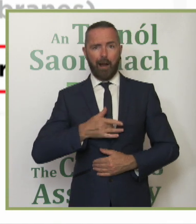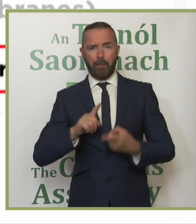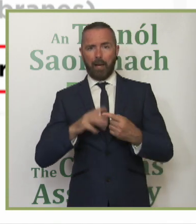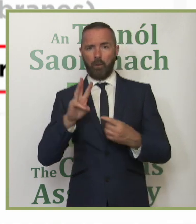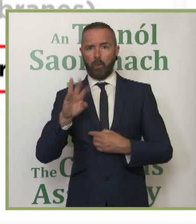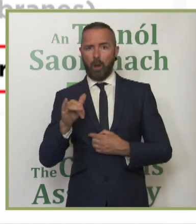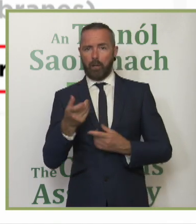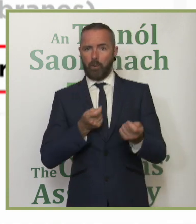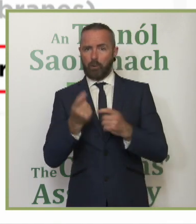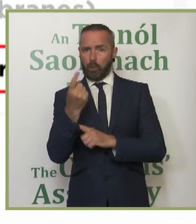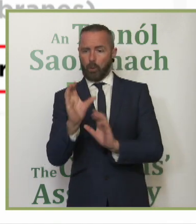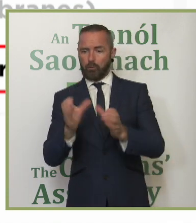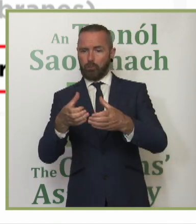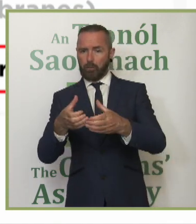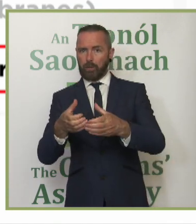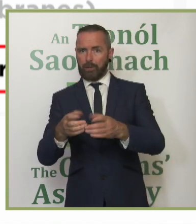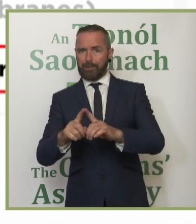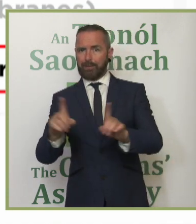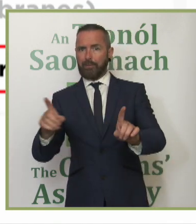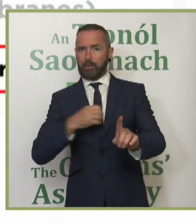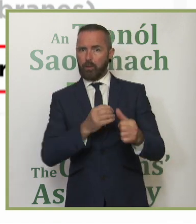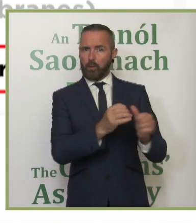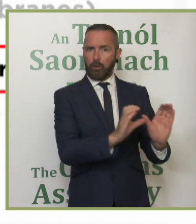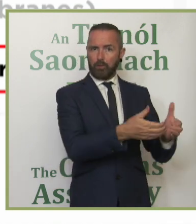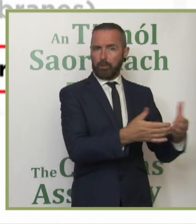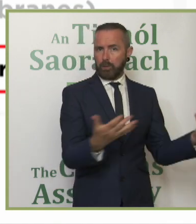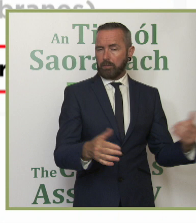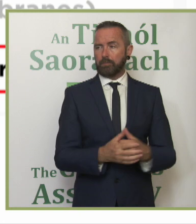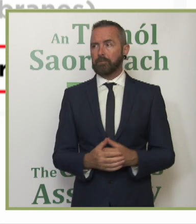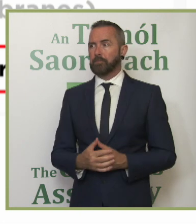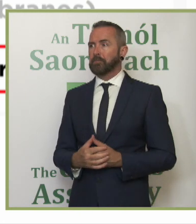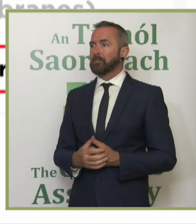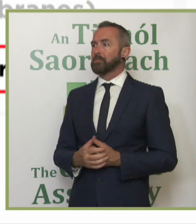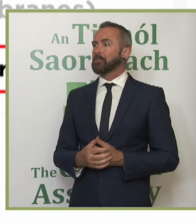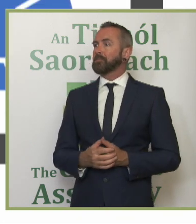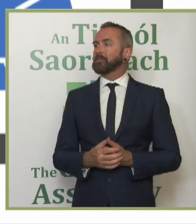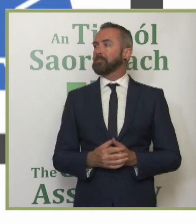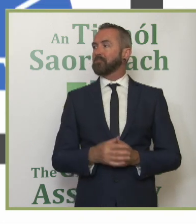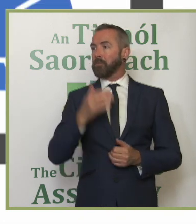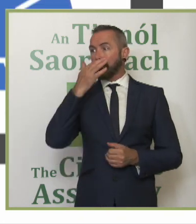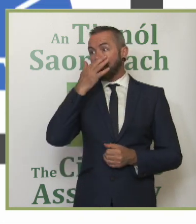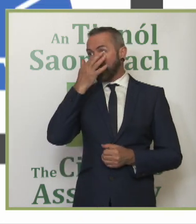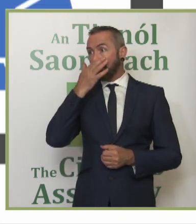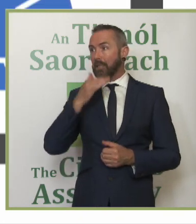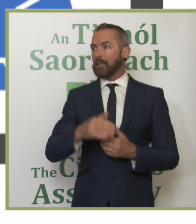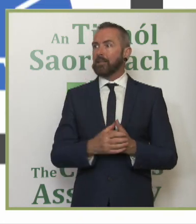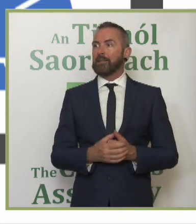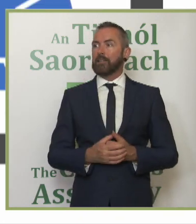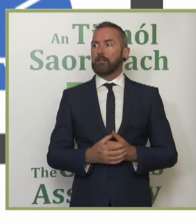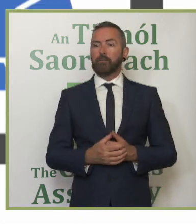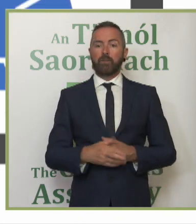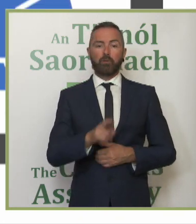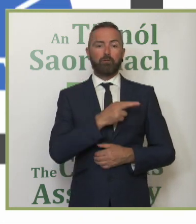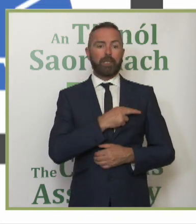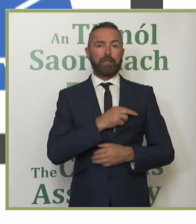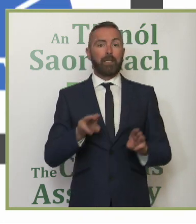one group of drug users quite differently to others. So this is jumping ahead. So very simply,